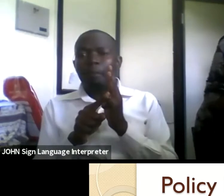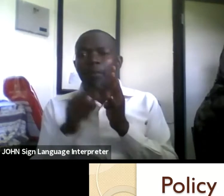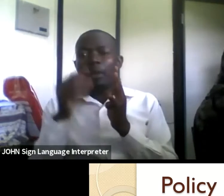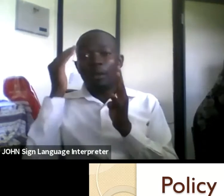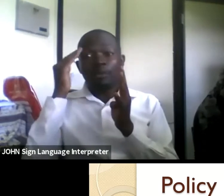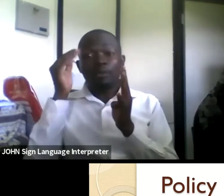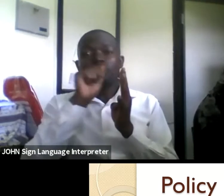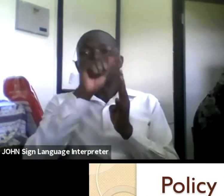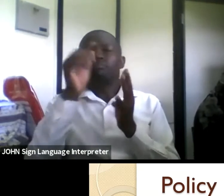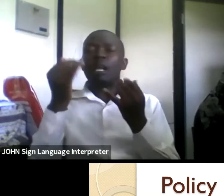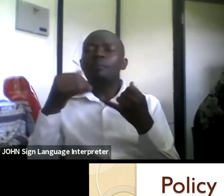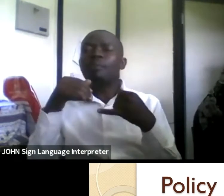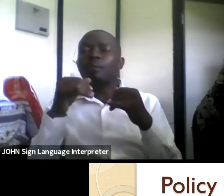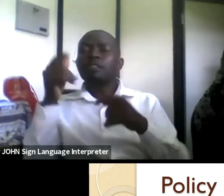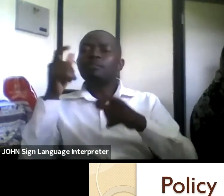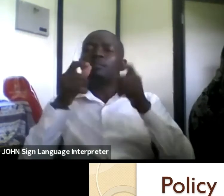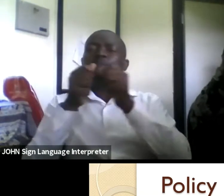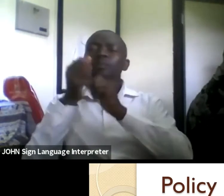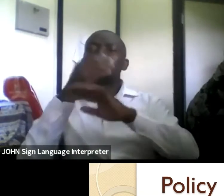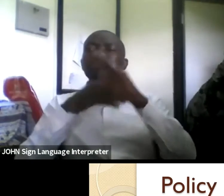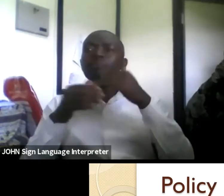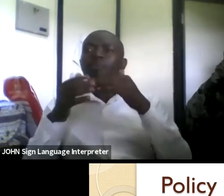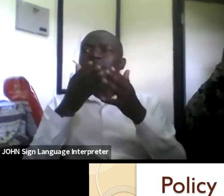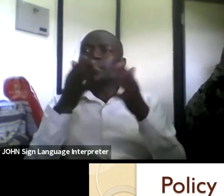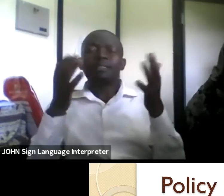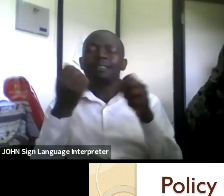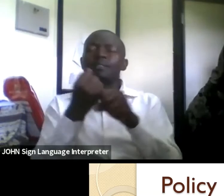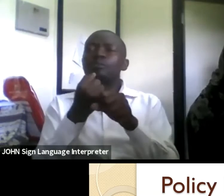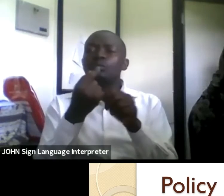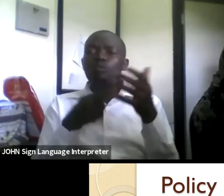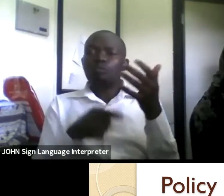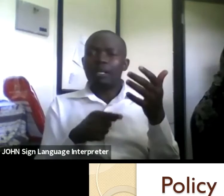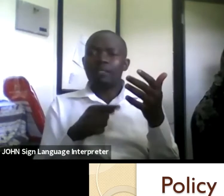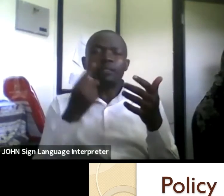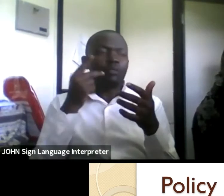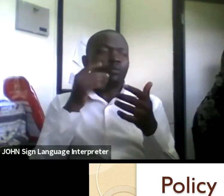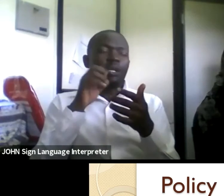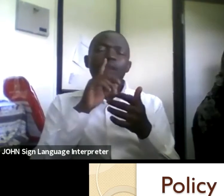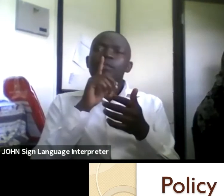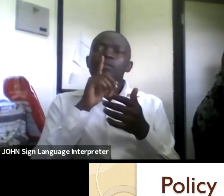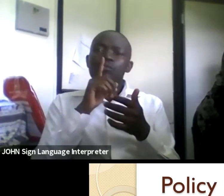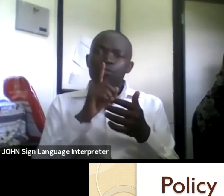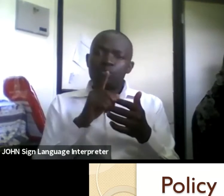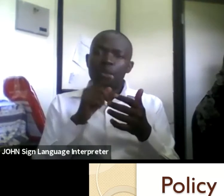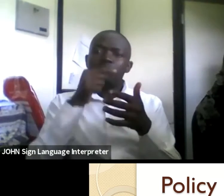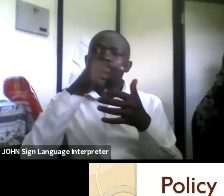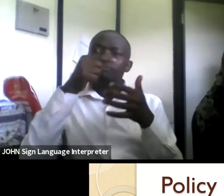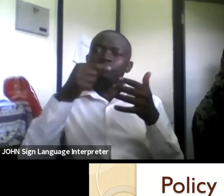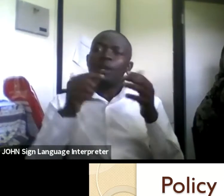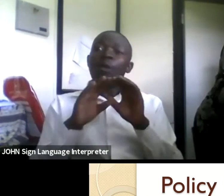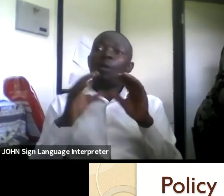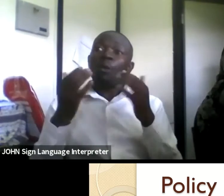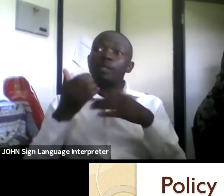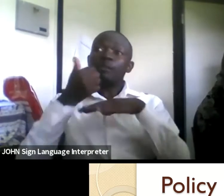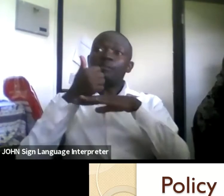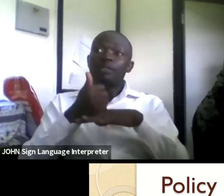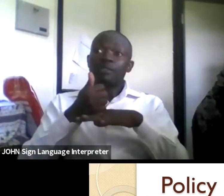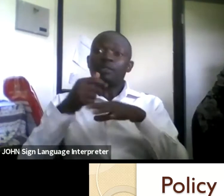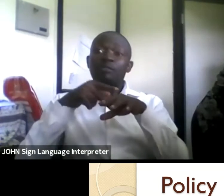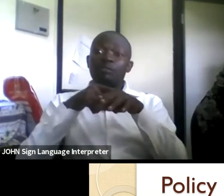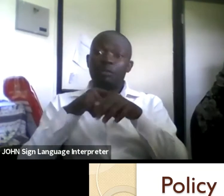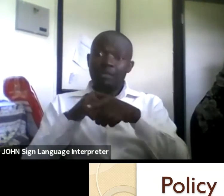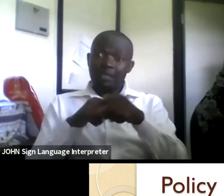implementers, people with disabilities do to ensure that community-based rehabilitation is an